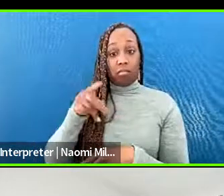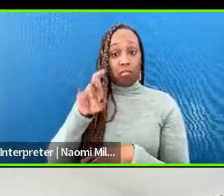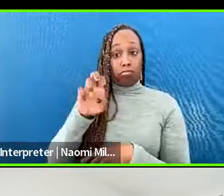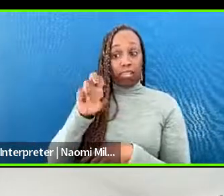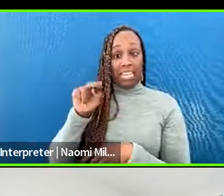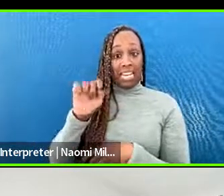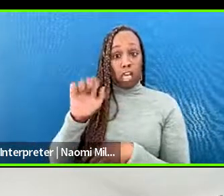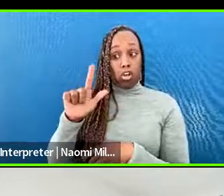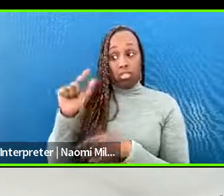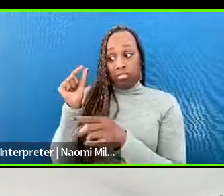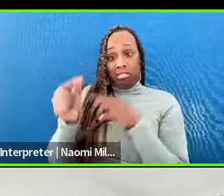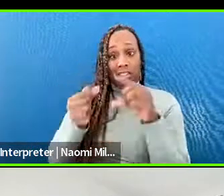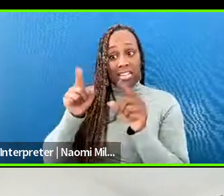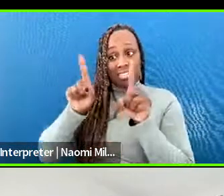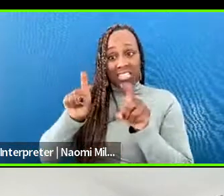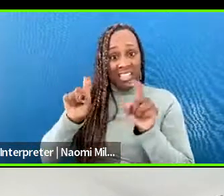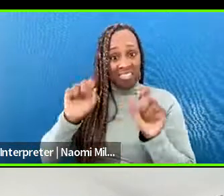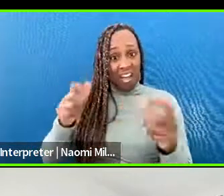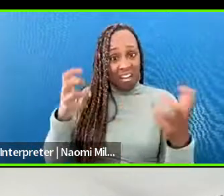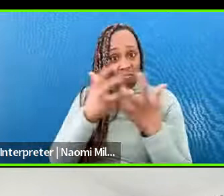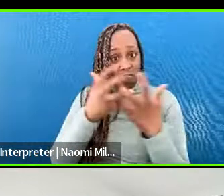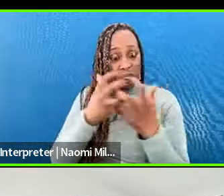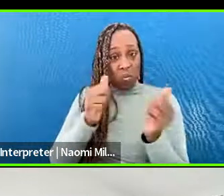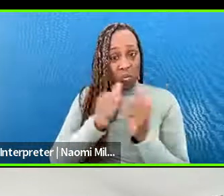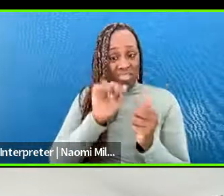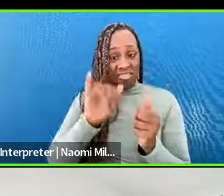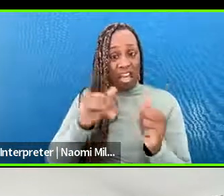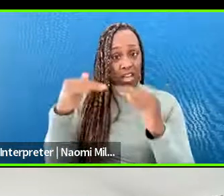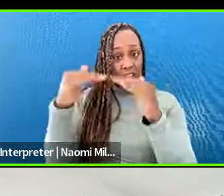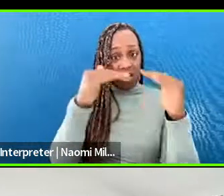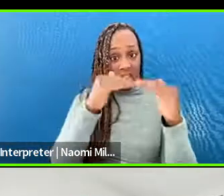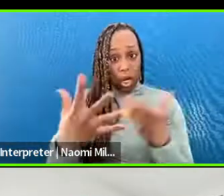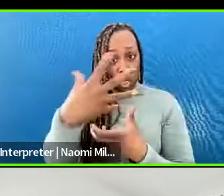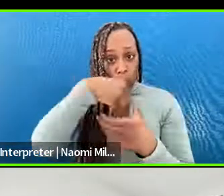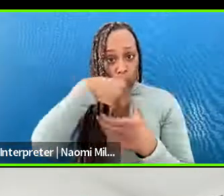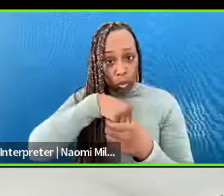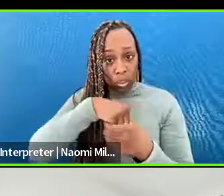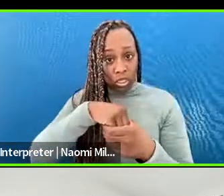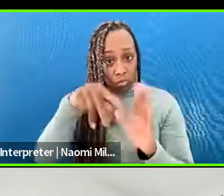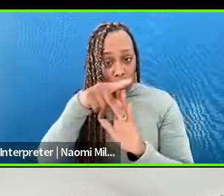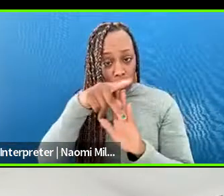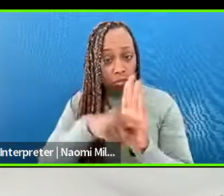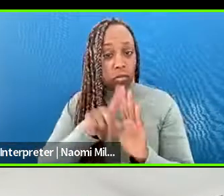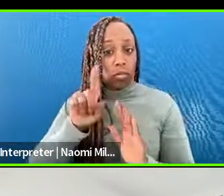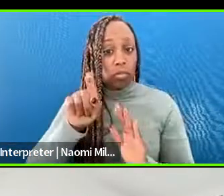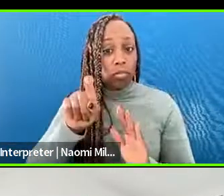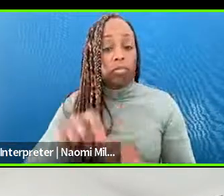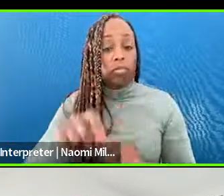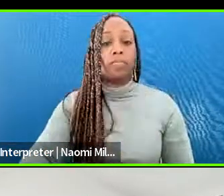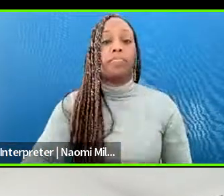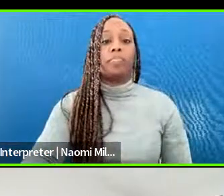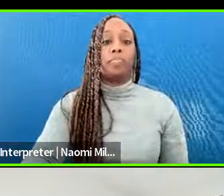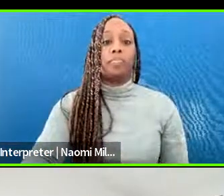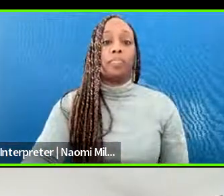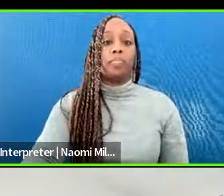testing even compatible with such equity and inclusion principles?"